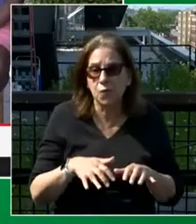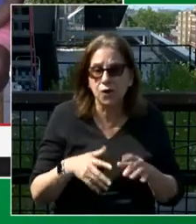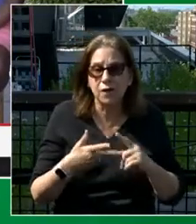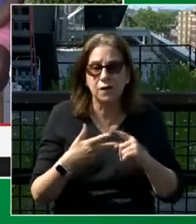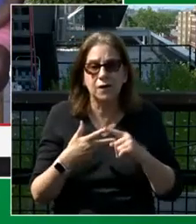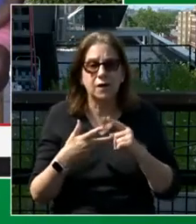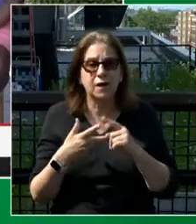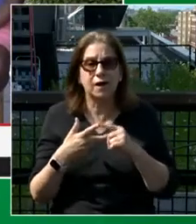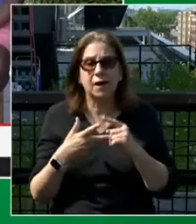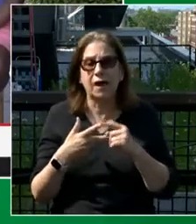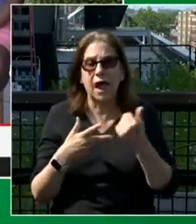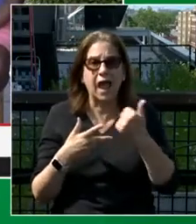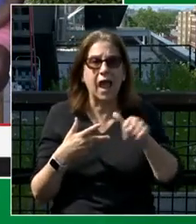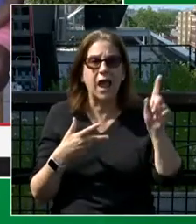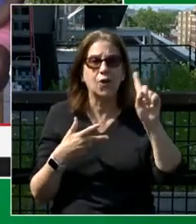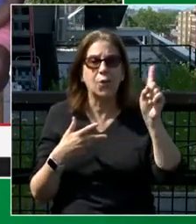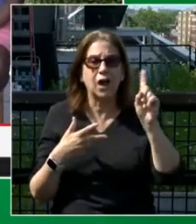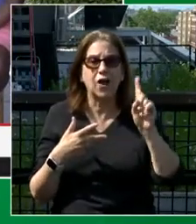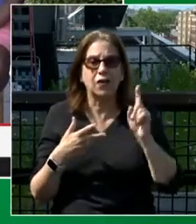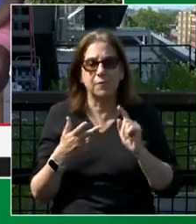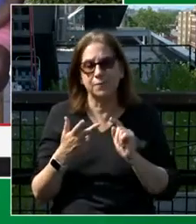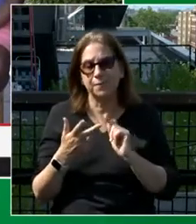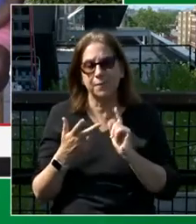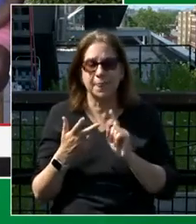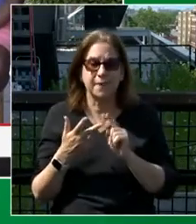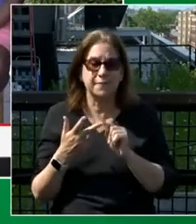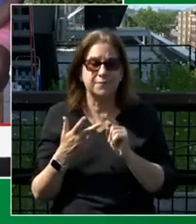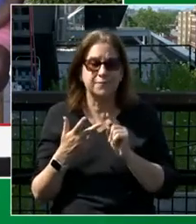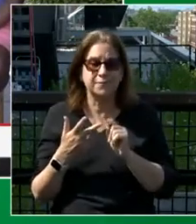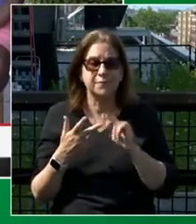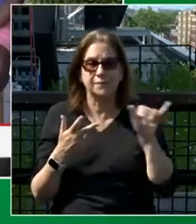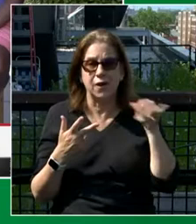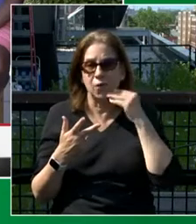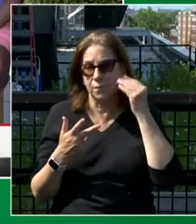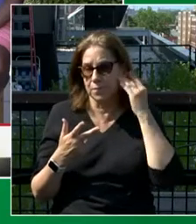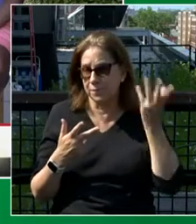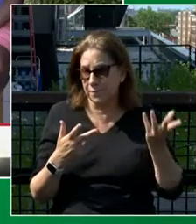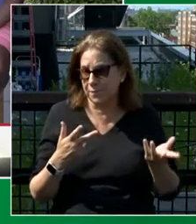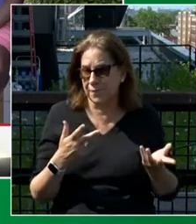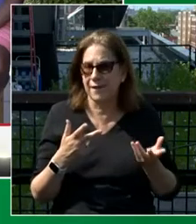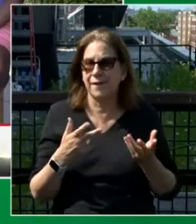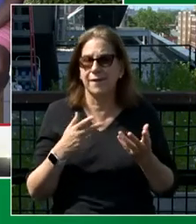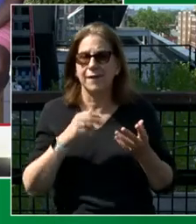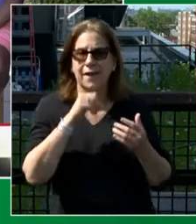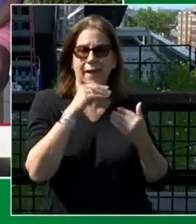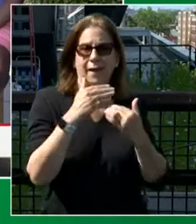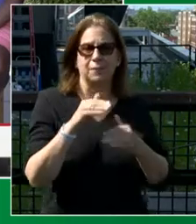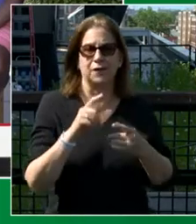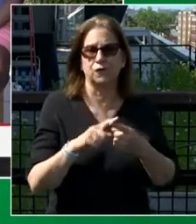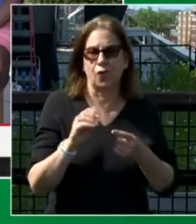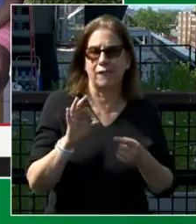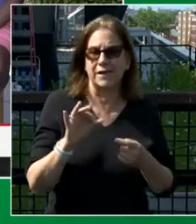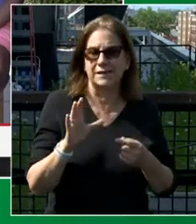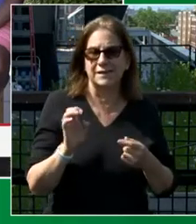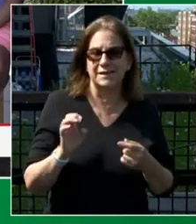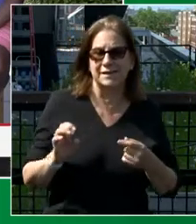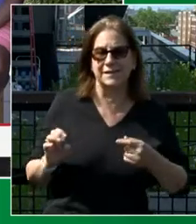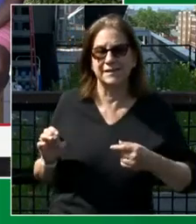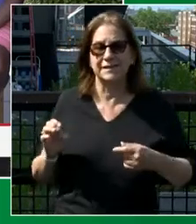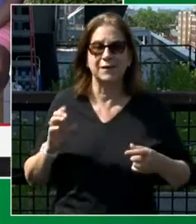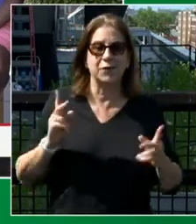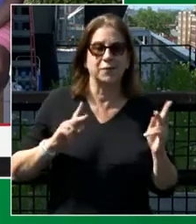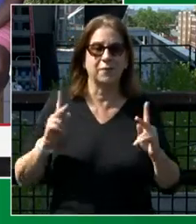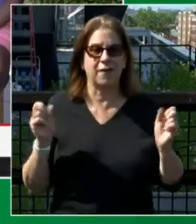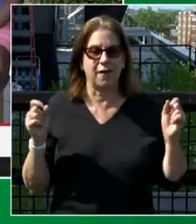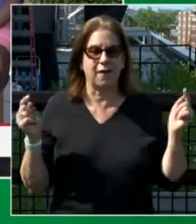us today. Yeah. Thanks for the work that you do every day. And we're going to definitely follow up with you about making sure that people can come to the Eaton sometime and get